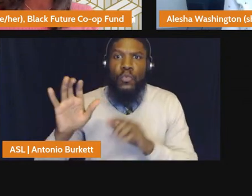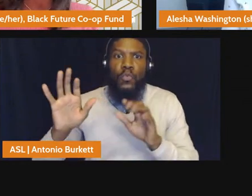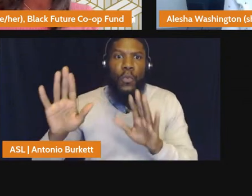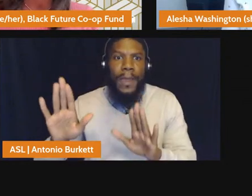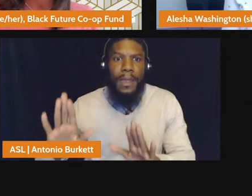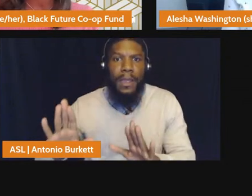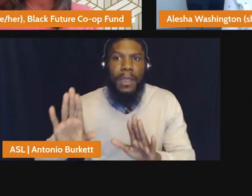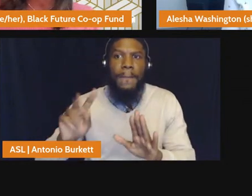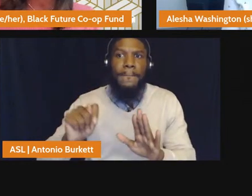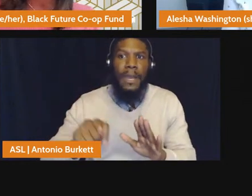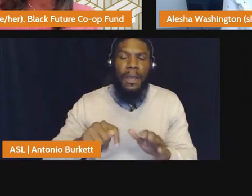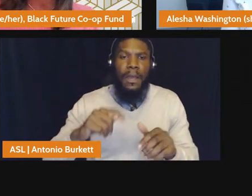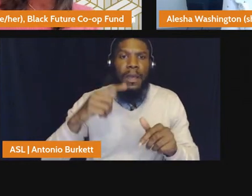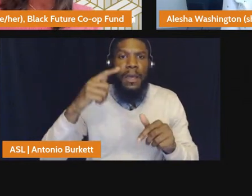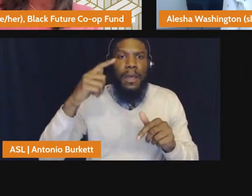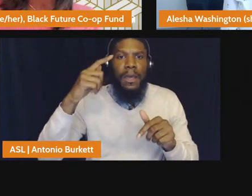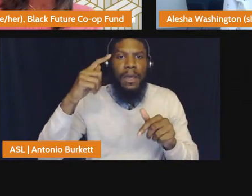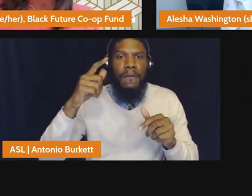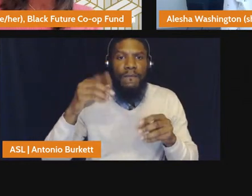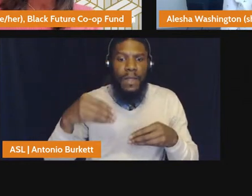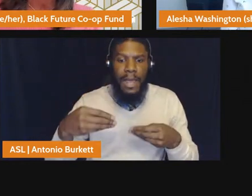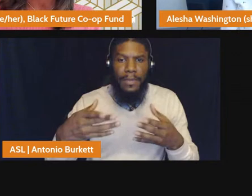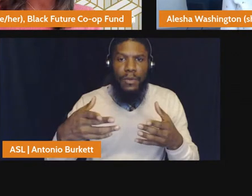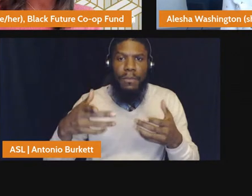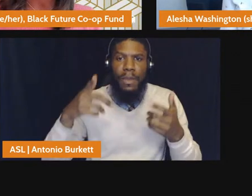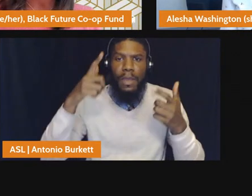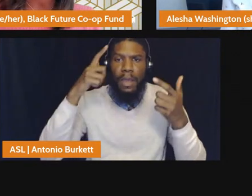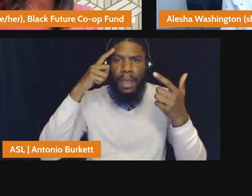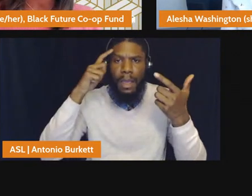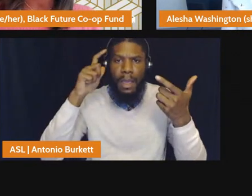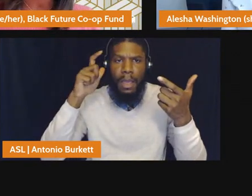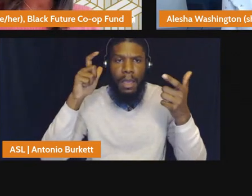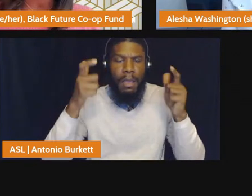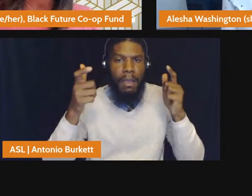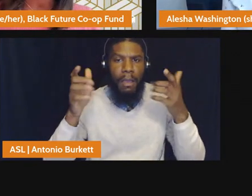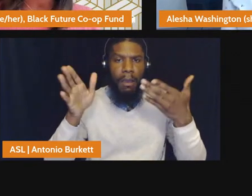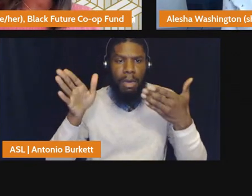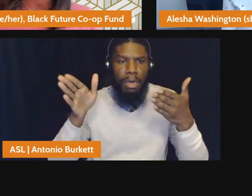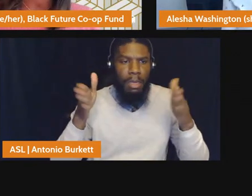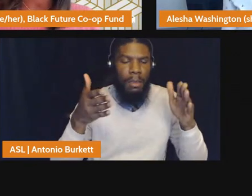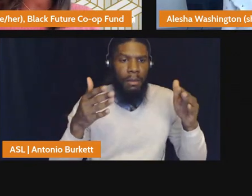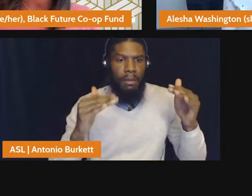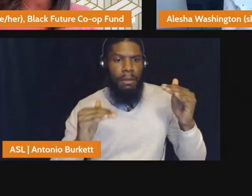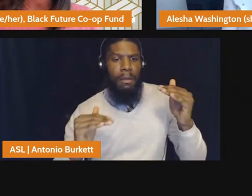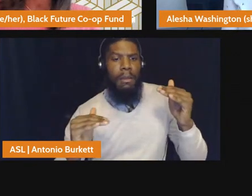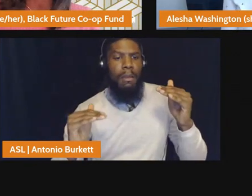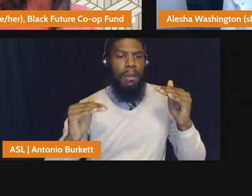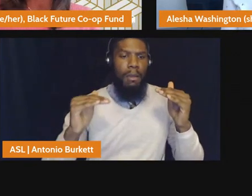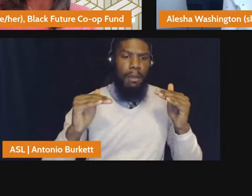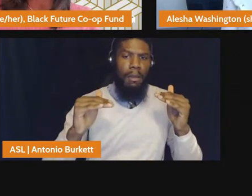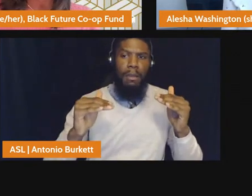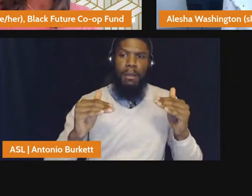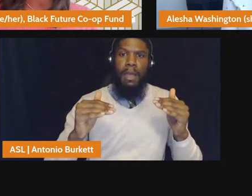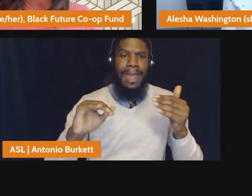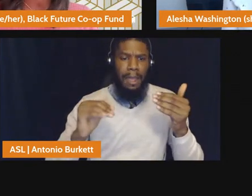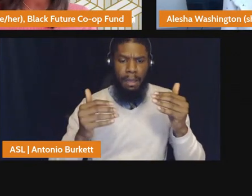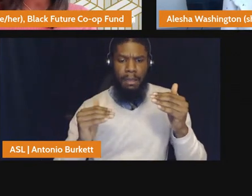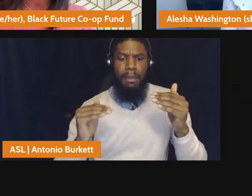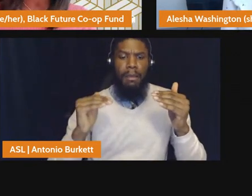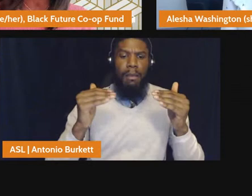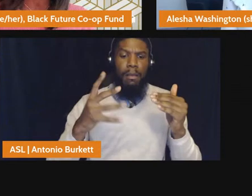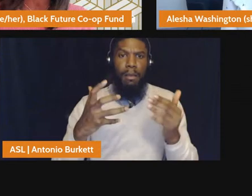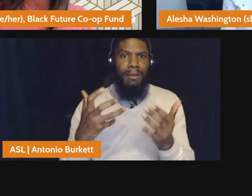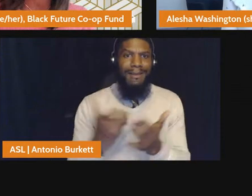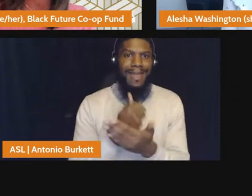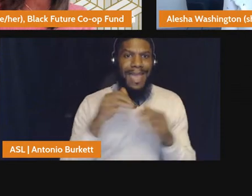philanthropy, we have to take action. So in closing, will each of you please suggest an action that people can take to either support